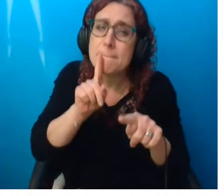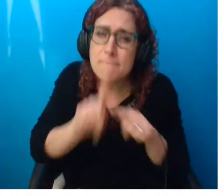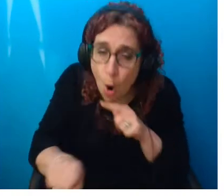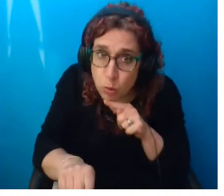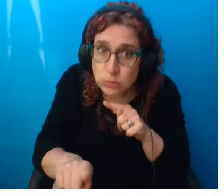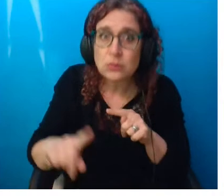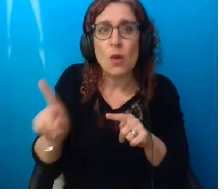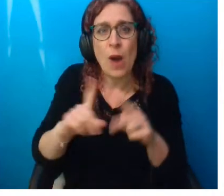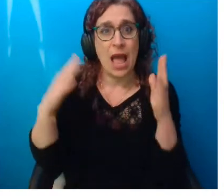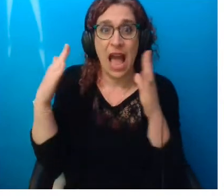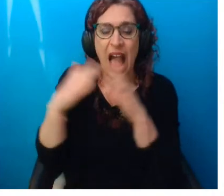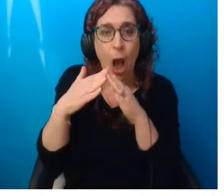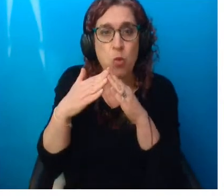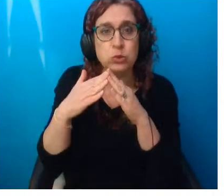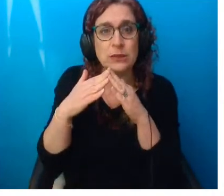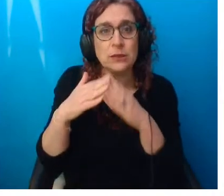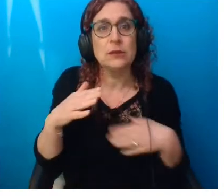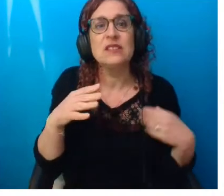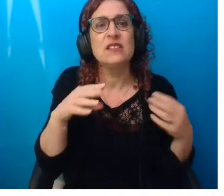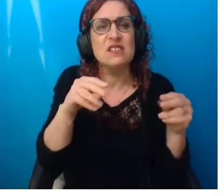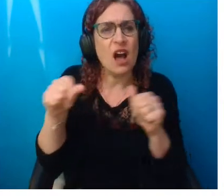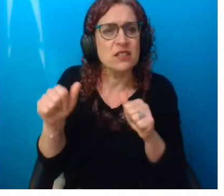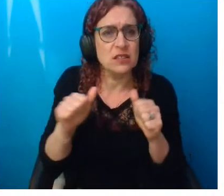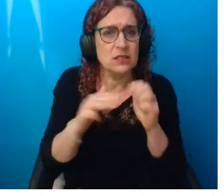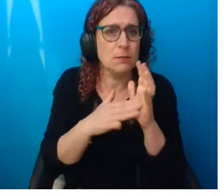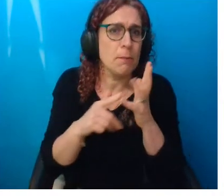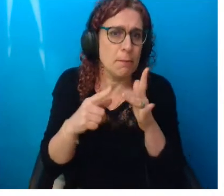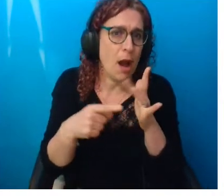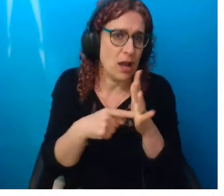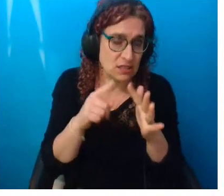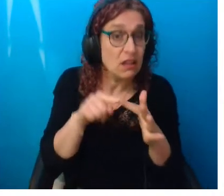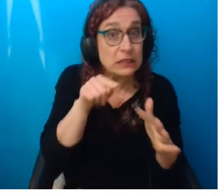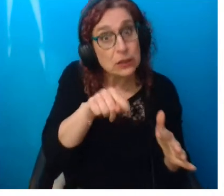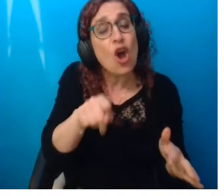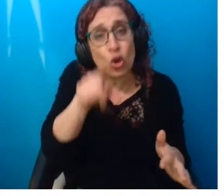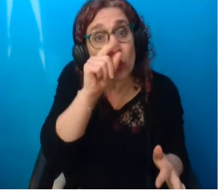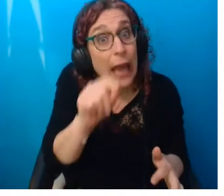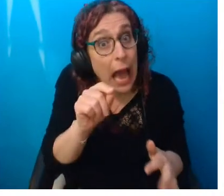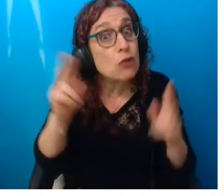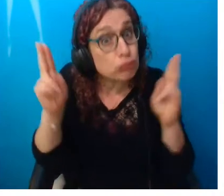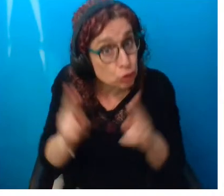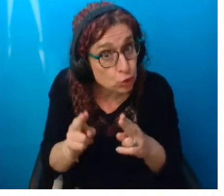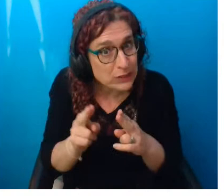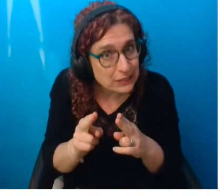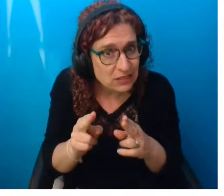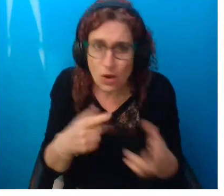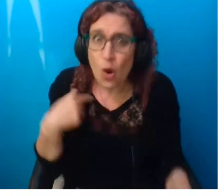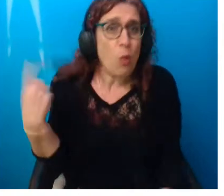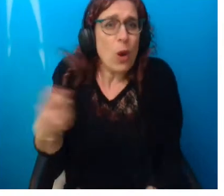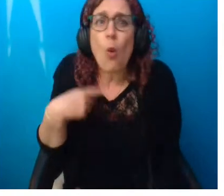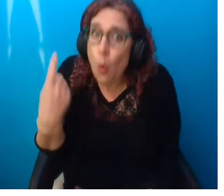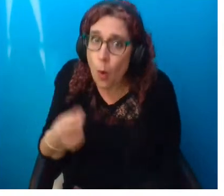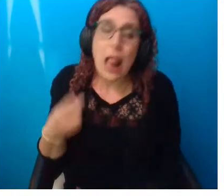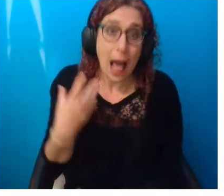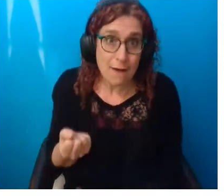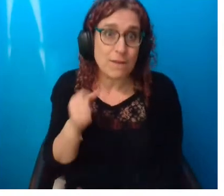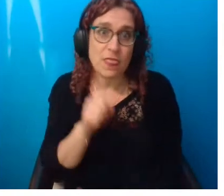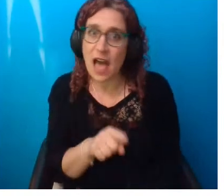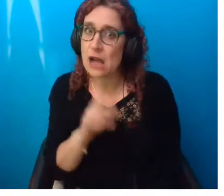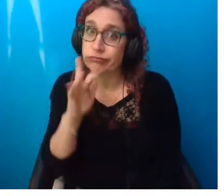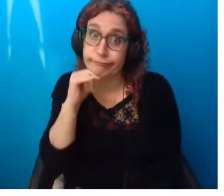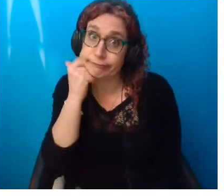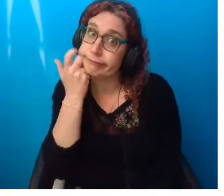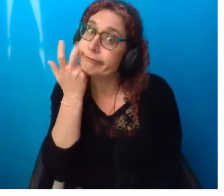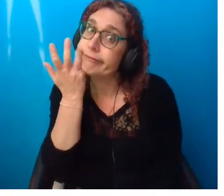mite. And it's possible to reduce the exposure to house dust mite. We're all exposed to house dust mite